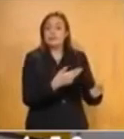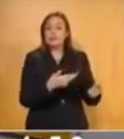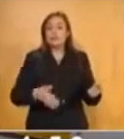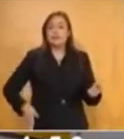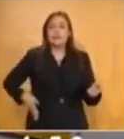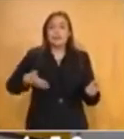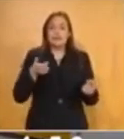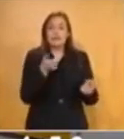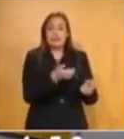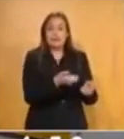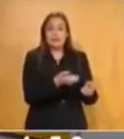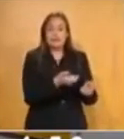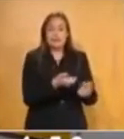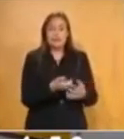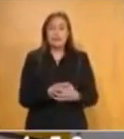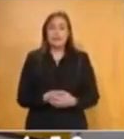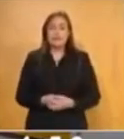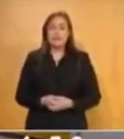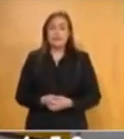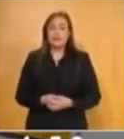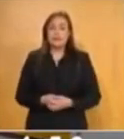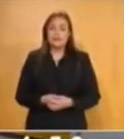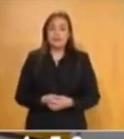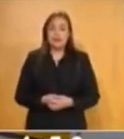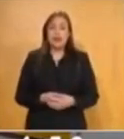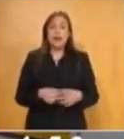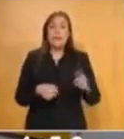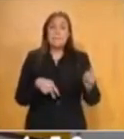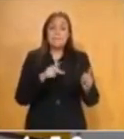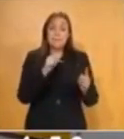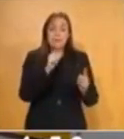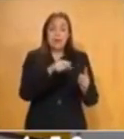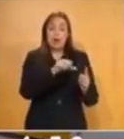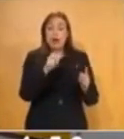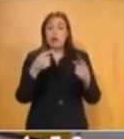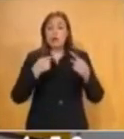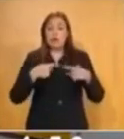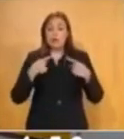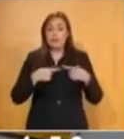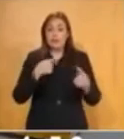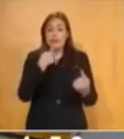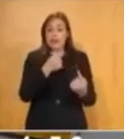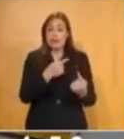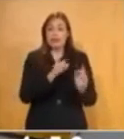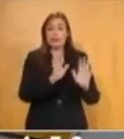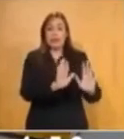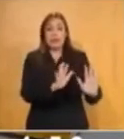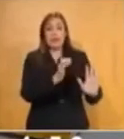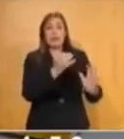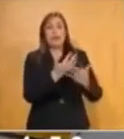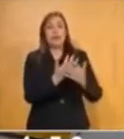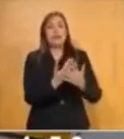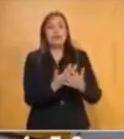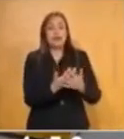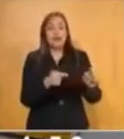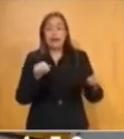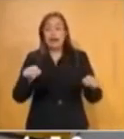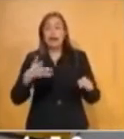saying, worst day ever. But there is another person saying, wait, here you